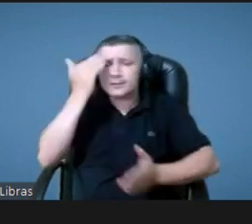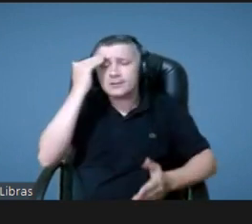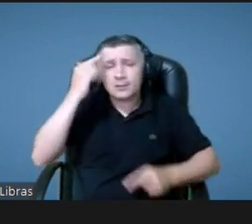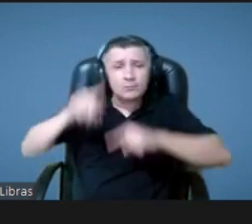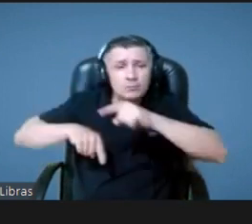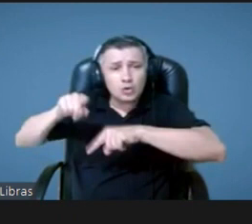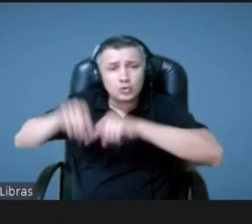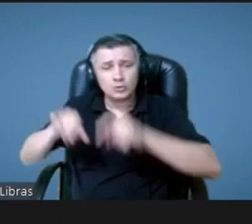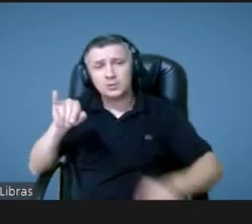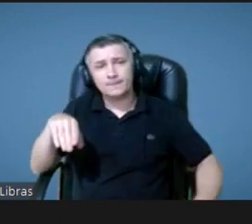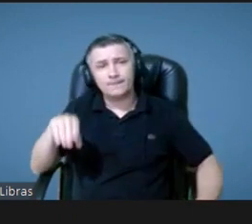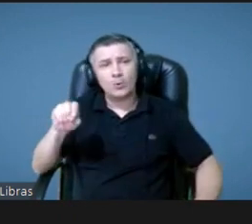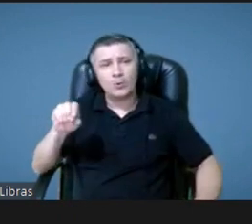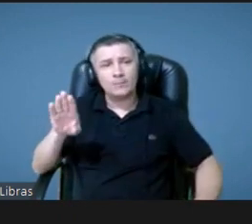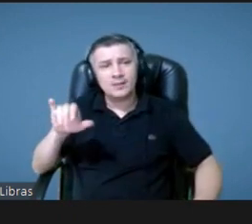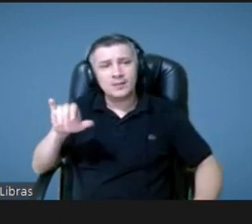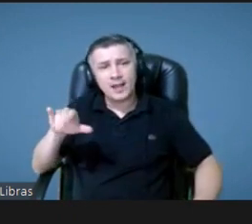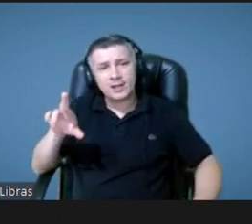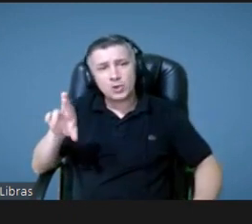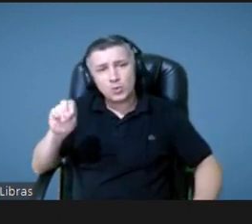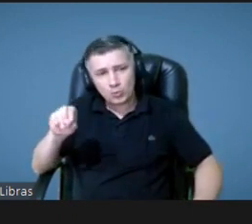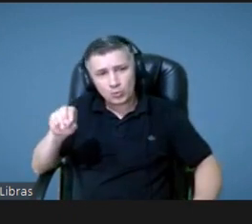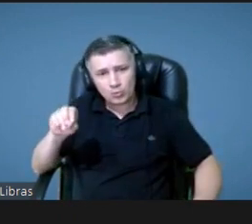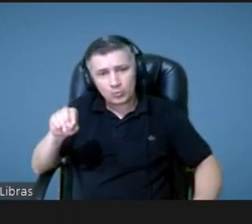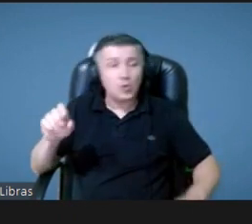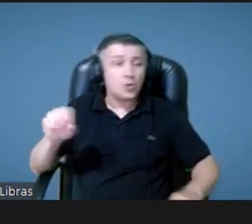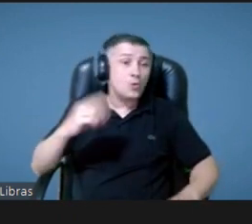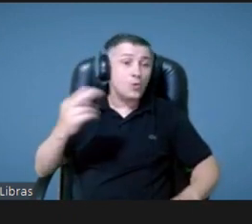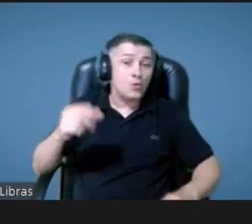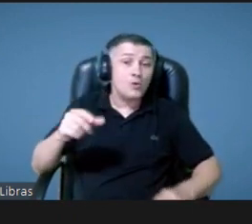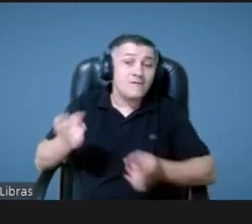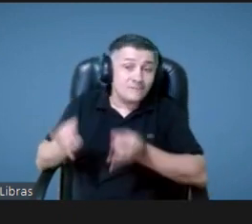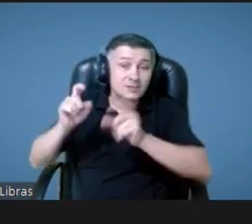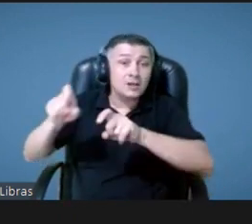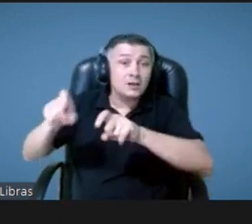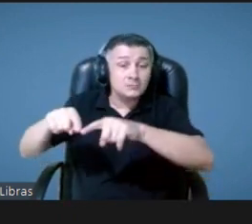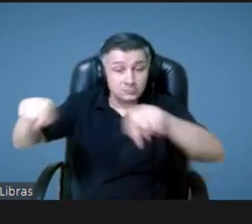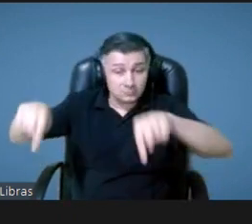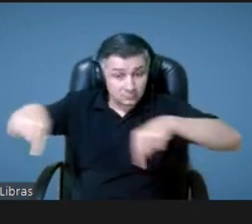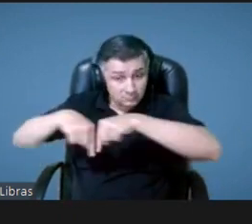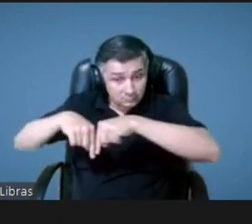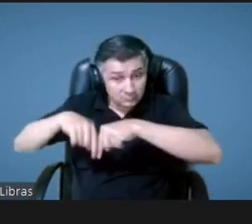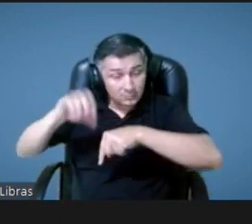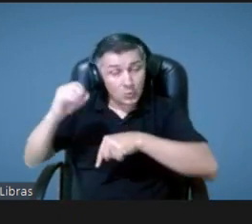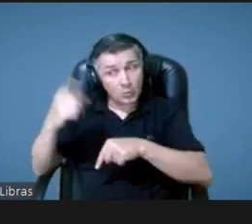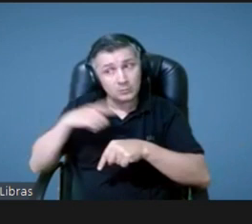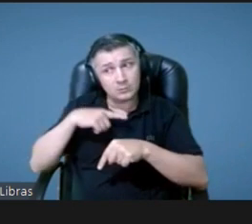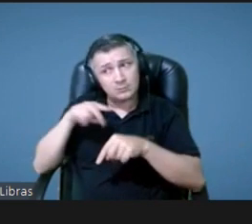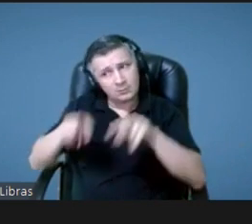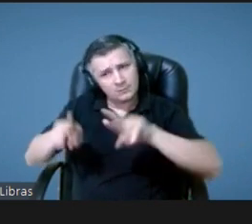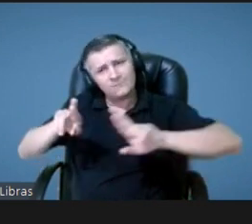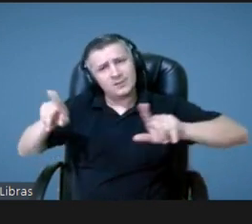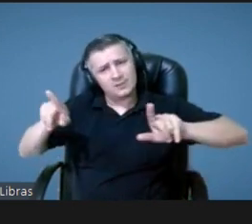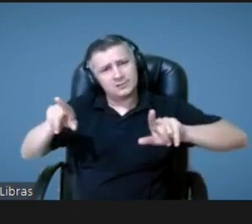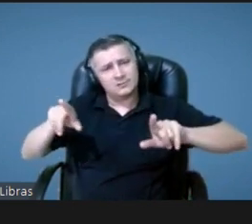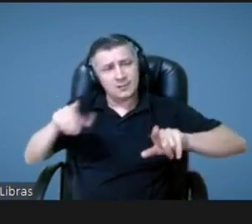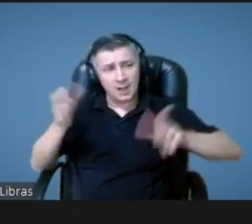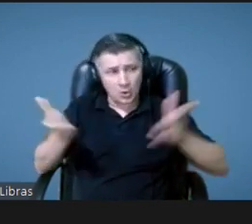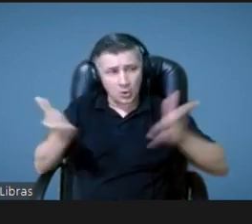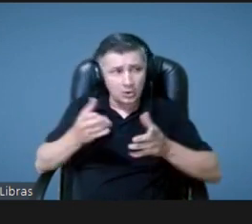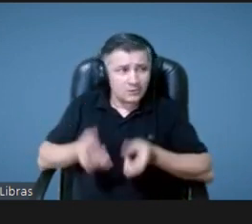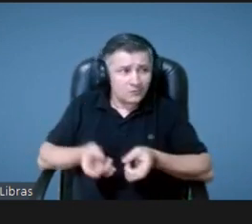the receivables portfolio with a lower LTV. And in terms of products